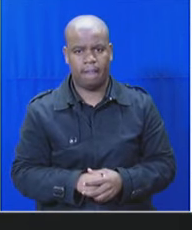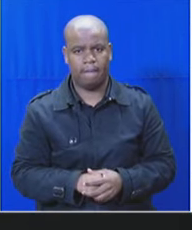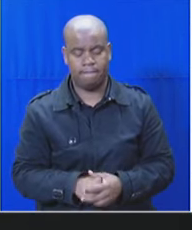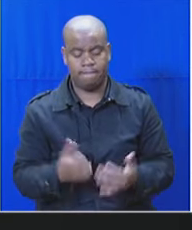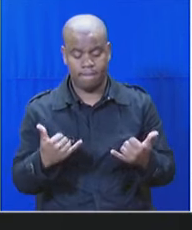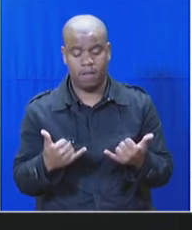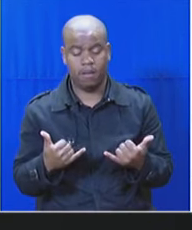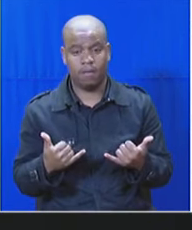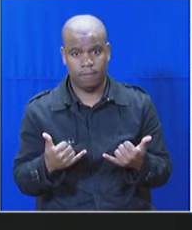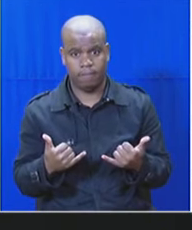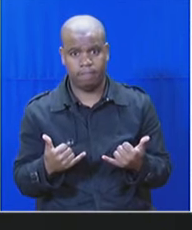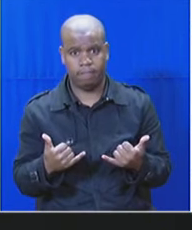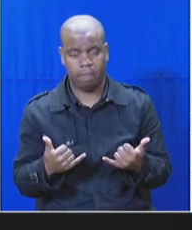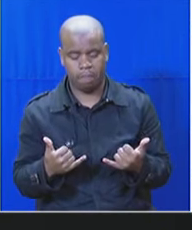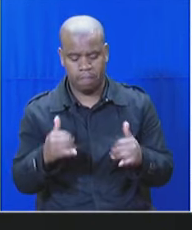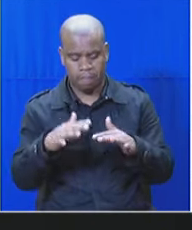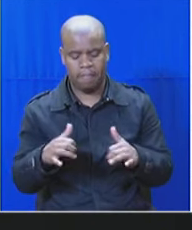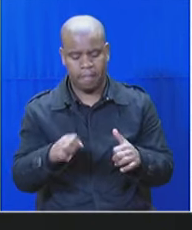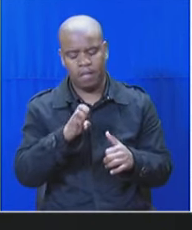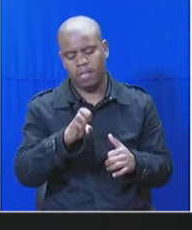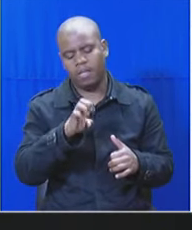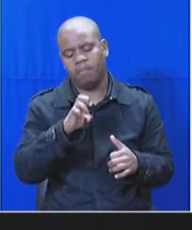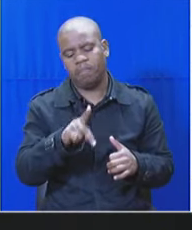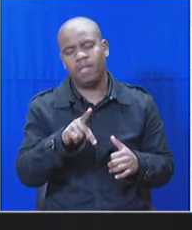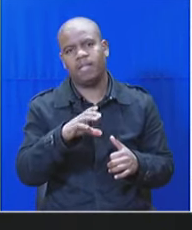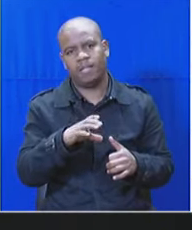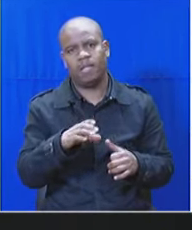concludes the extended public as comment. you do Thank